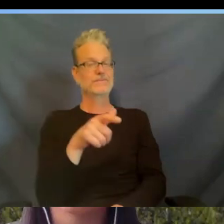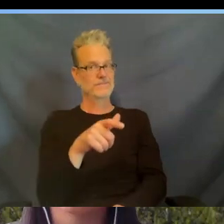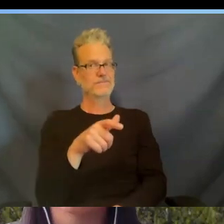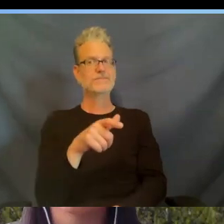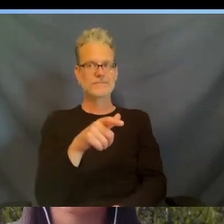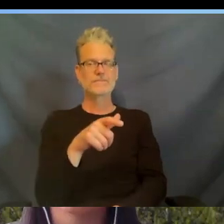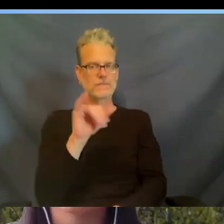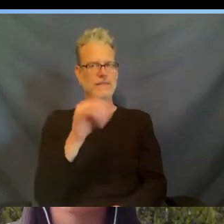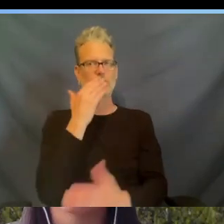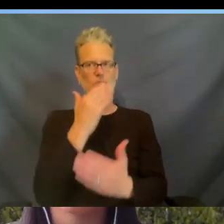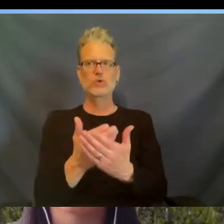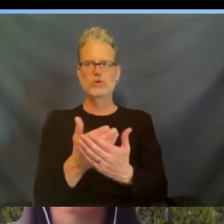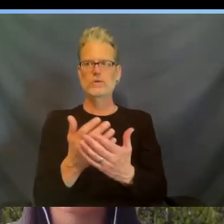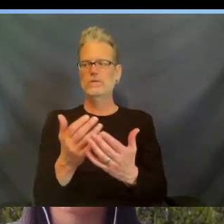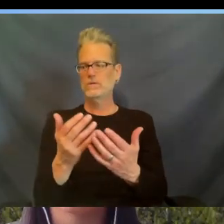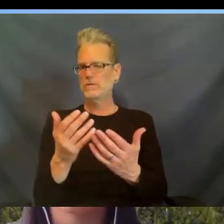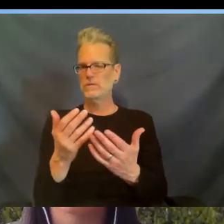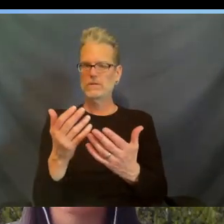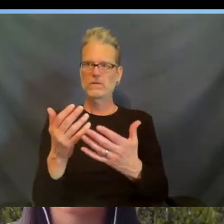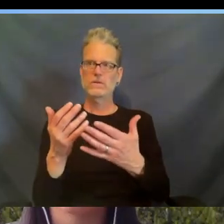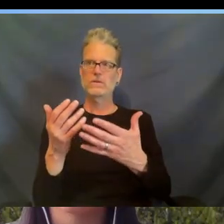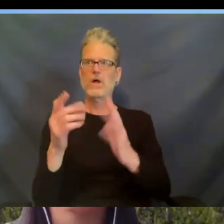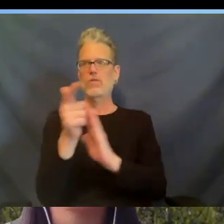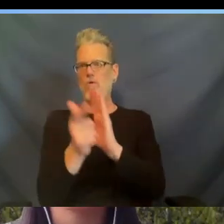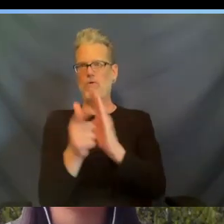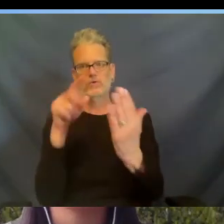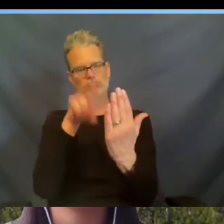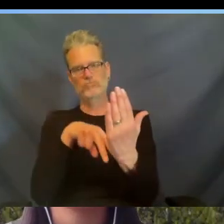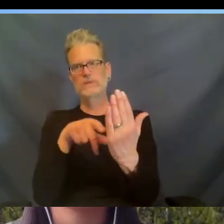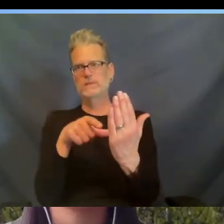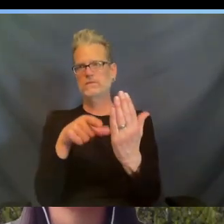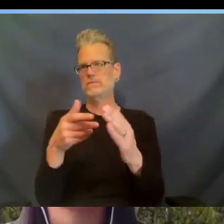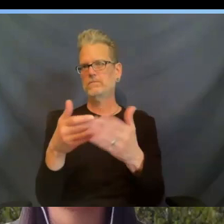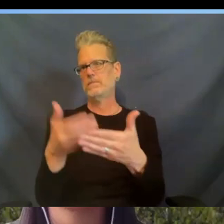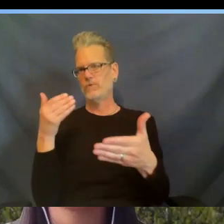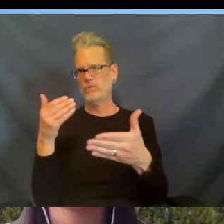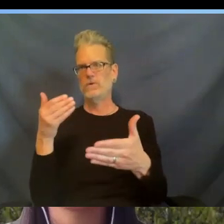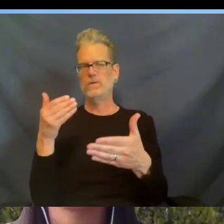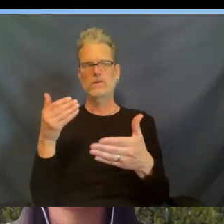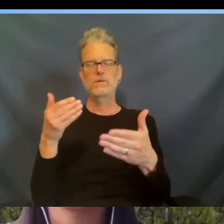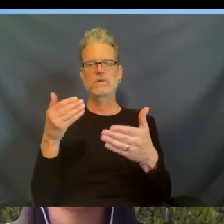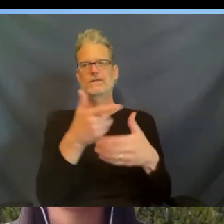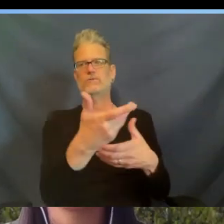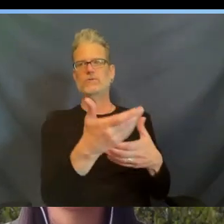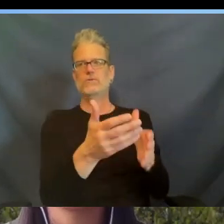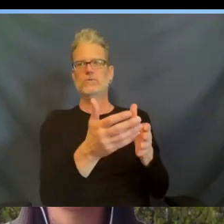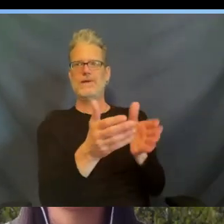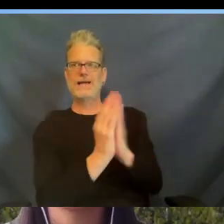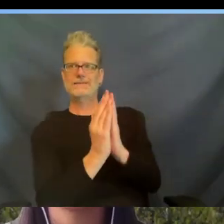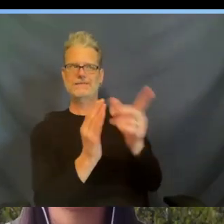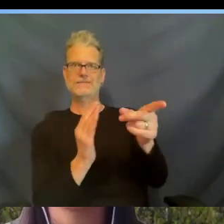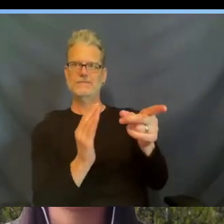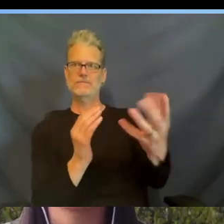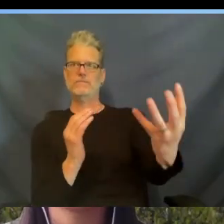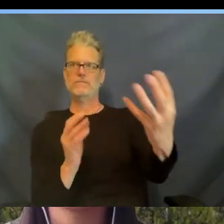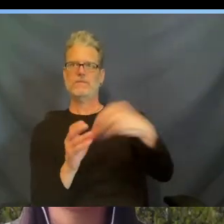that's a good rubric to look at and think about as you're bringing tribes into these conversations, with those